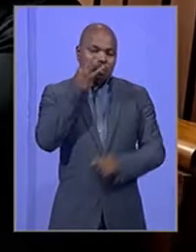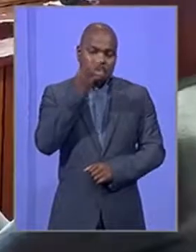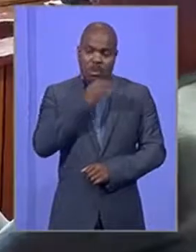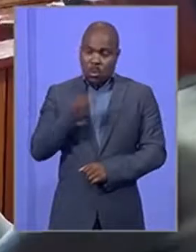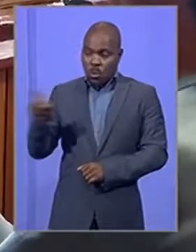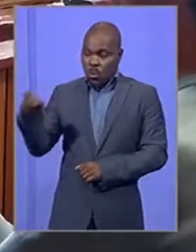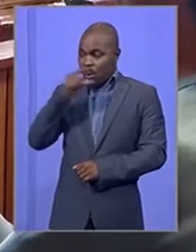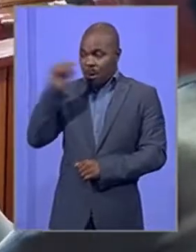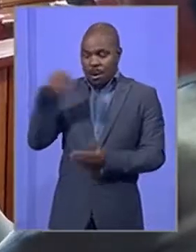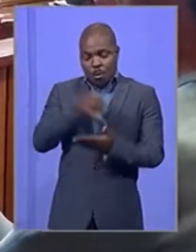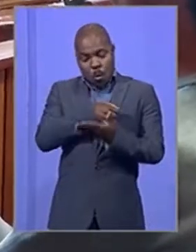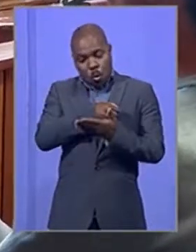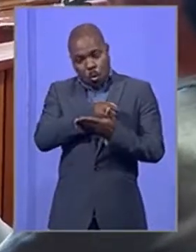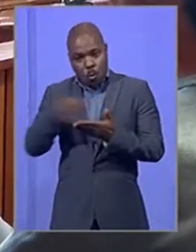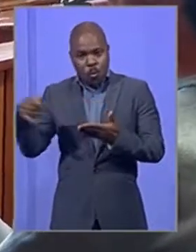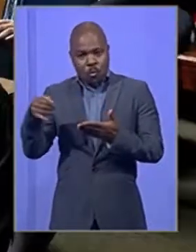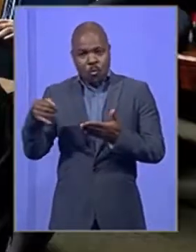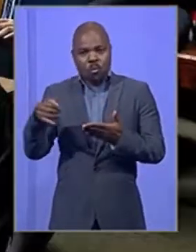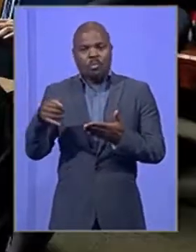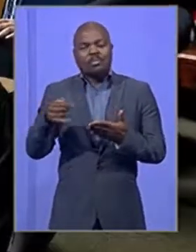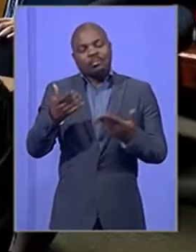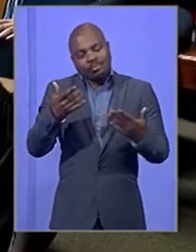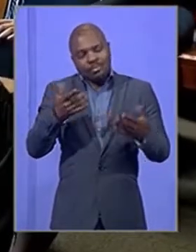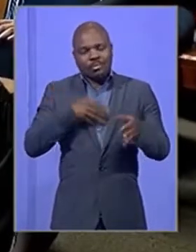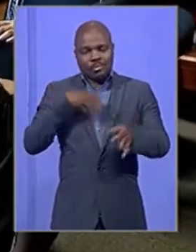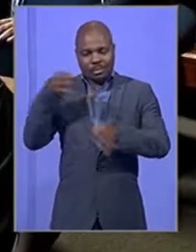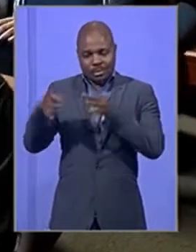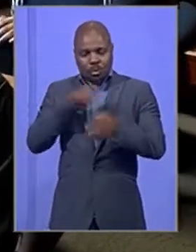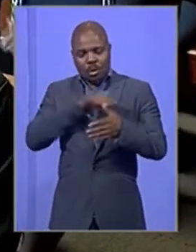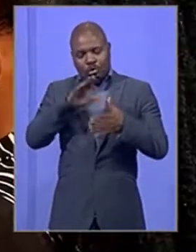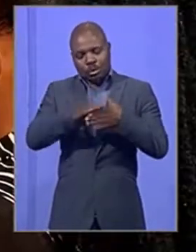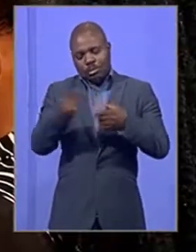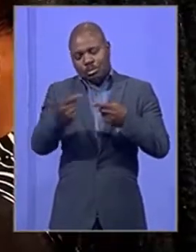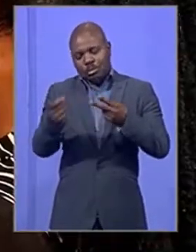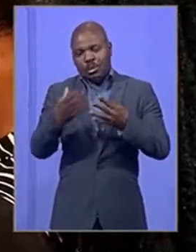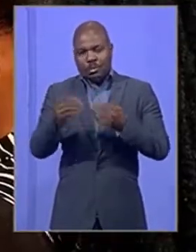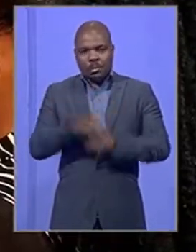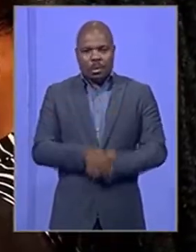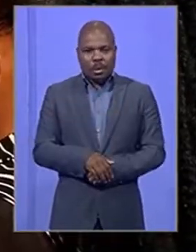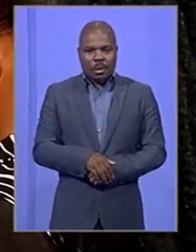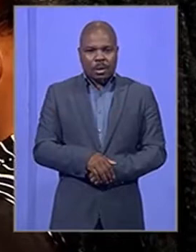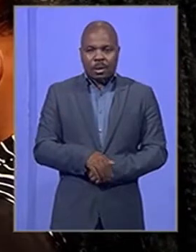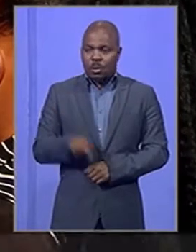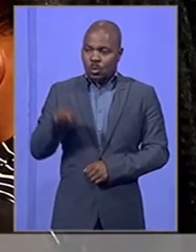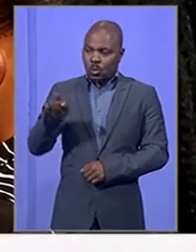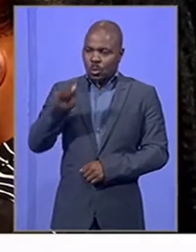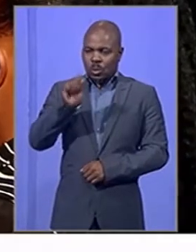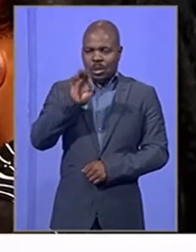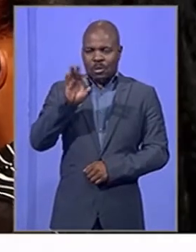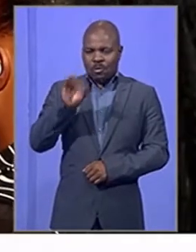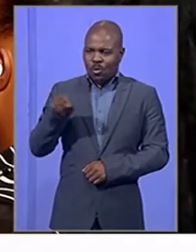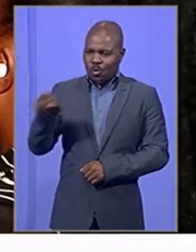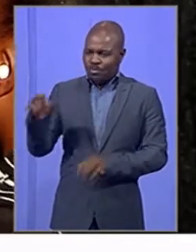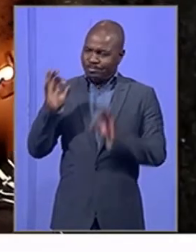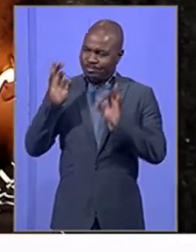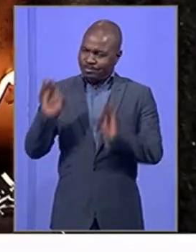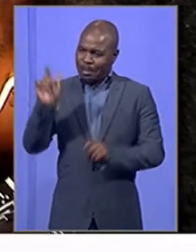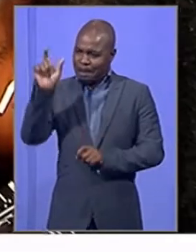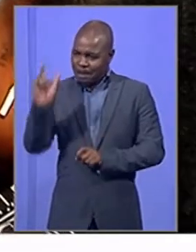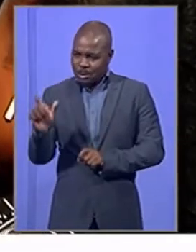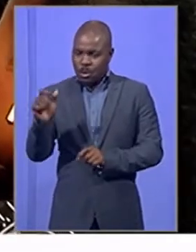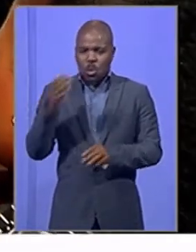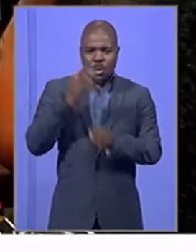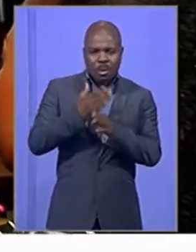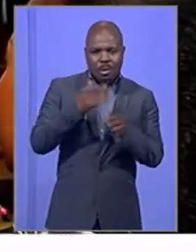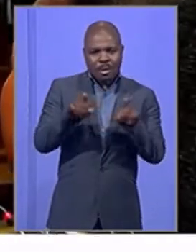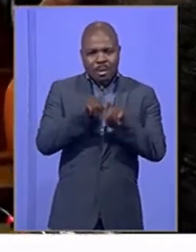ha Teffo lenaneng la maqwetha ho yentswe ka mabaka. Mr. Teffo could not be regarded to be a fit and proper person to